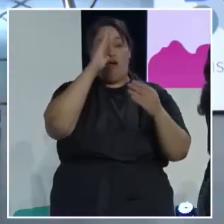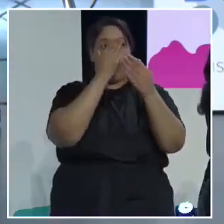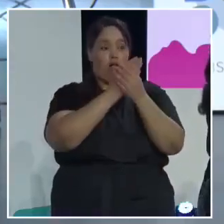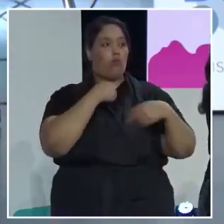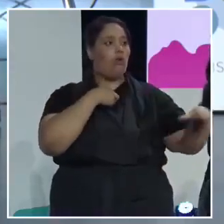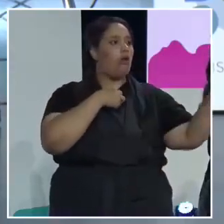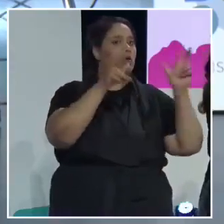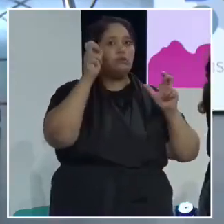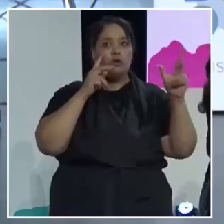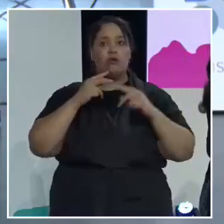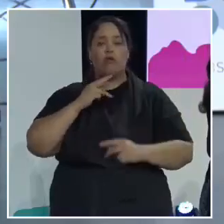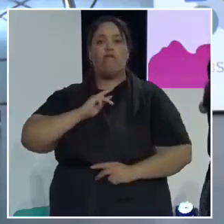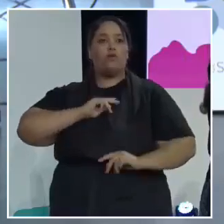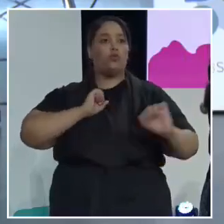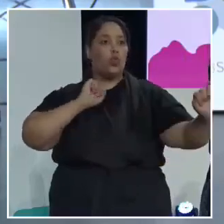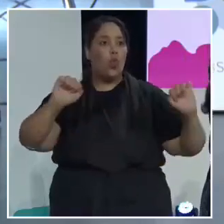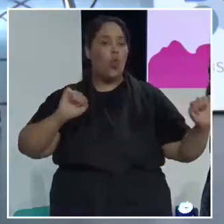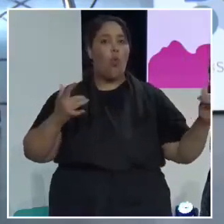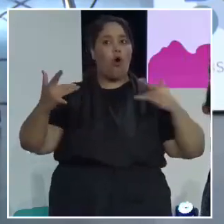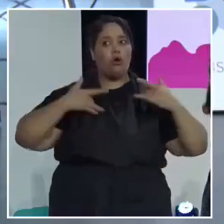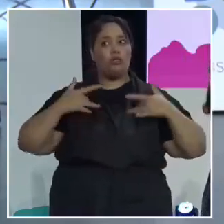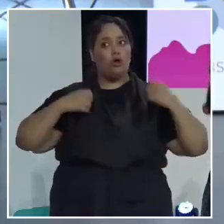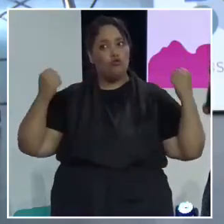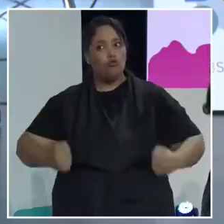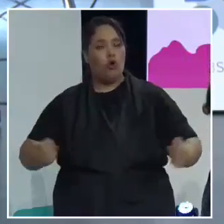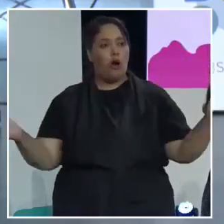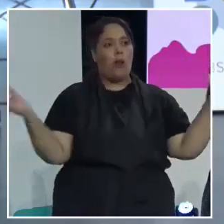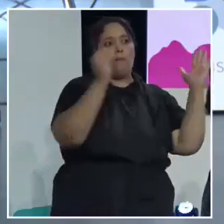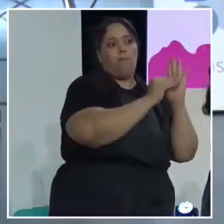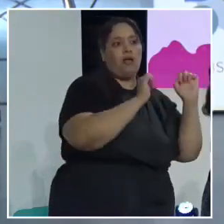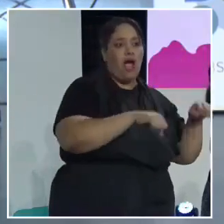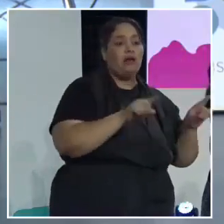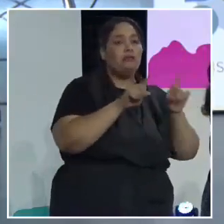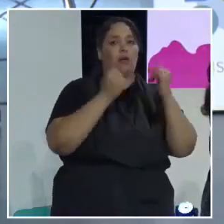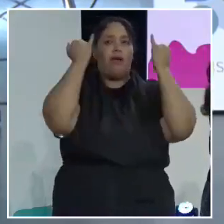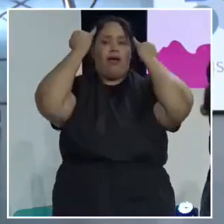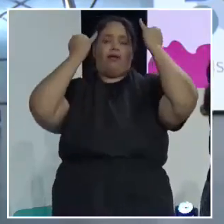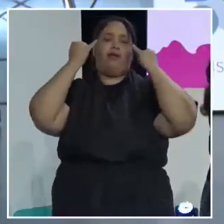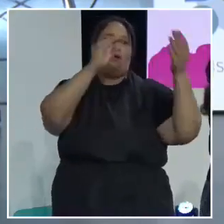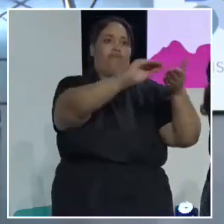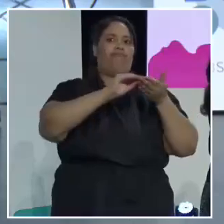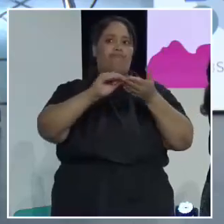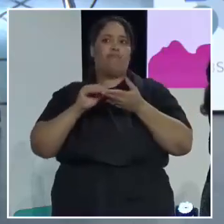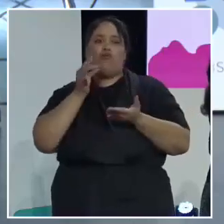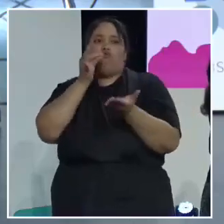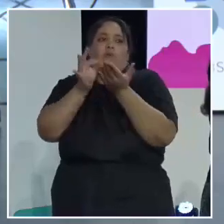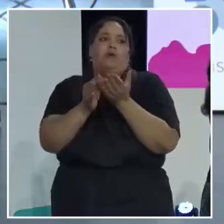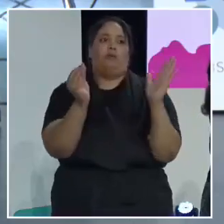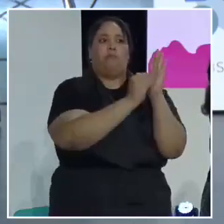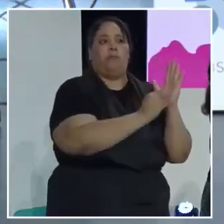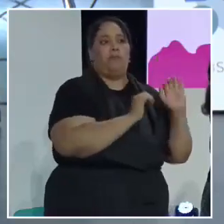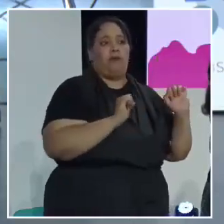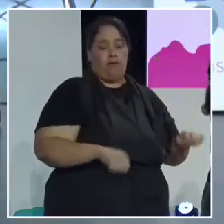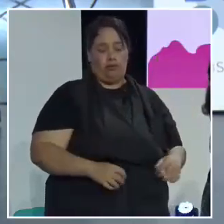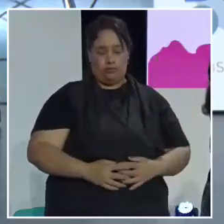strong voices, your strong concerns, and then also your ideas, innovative recommendations.